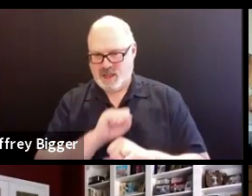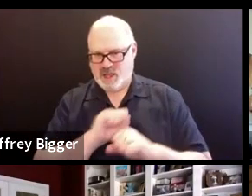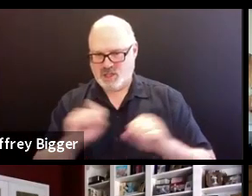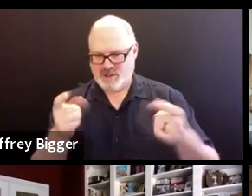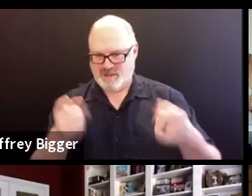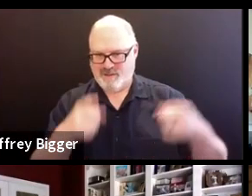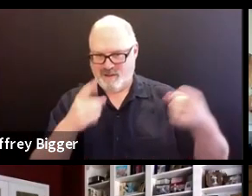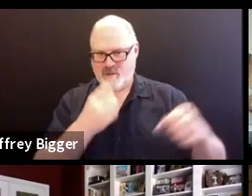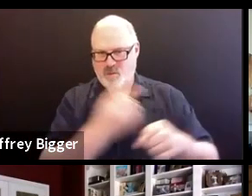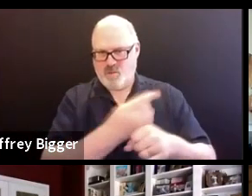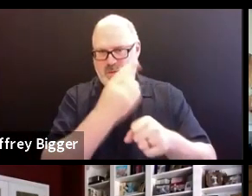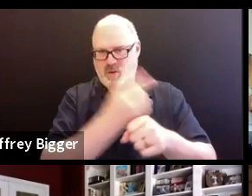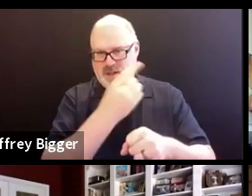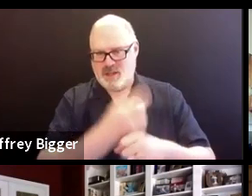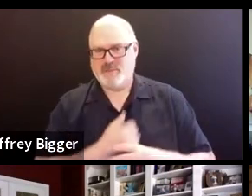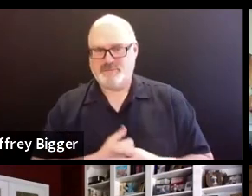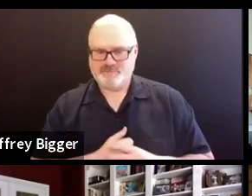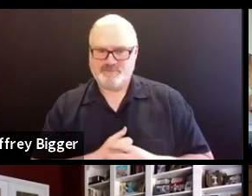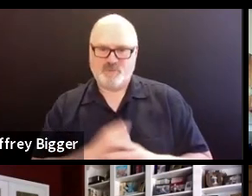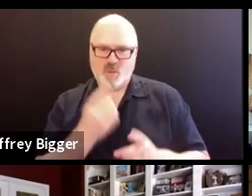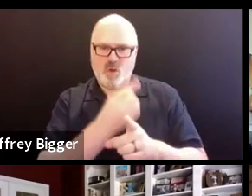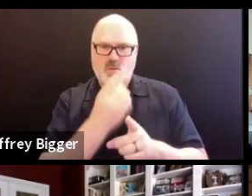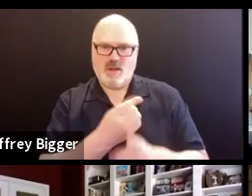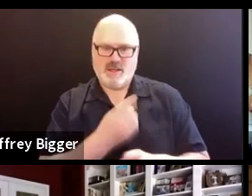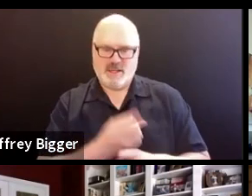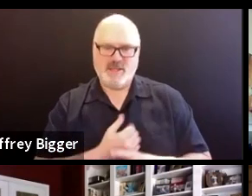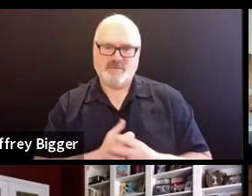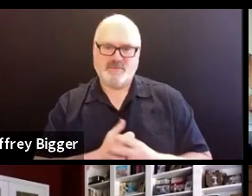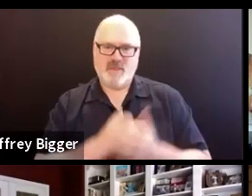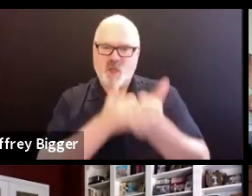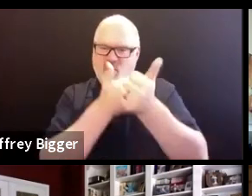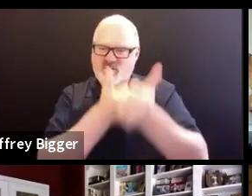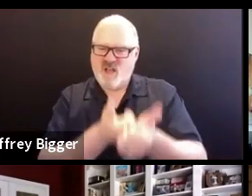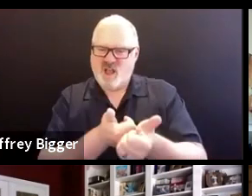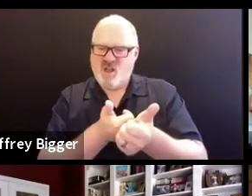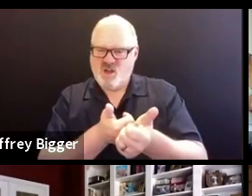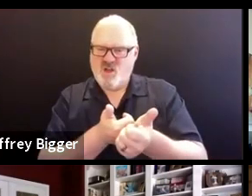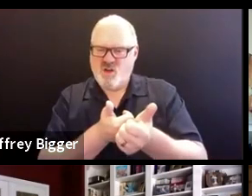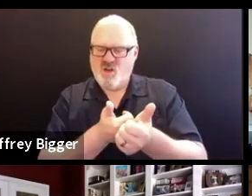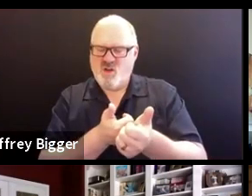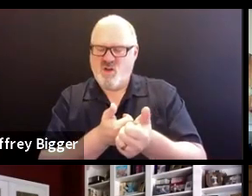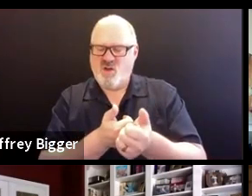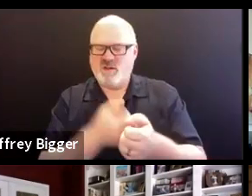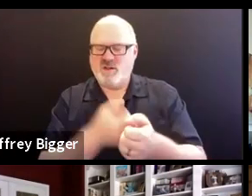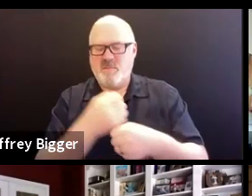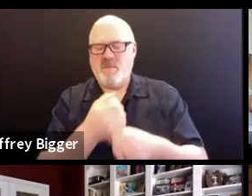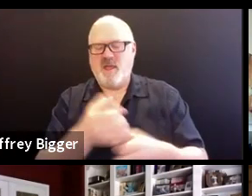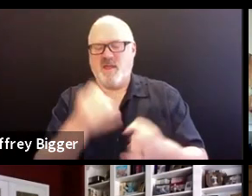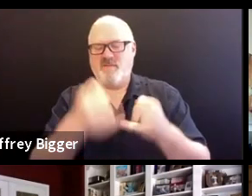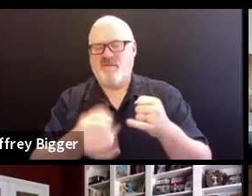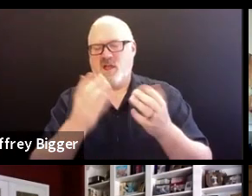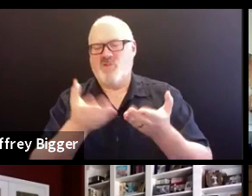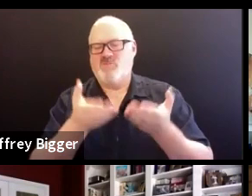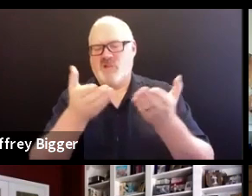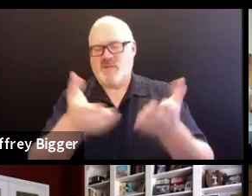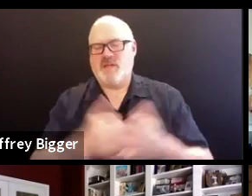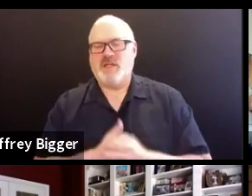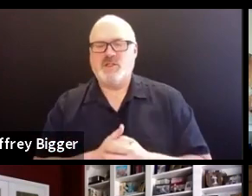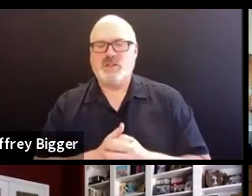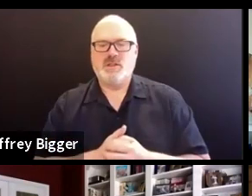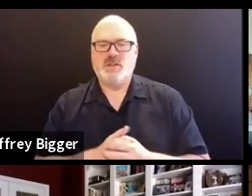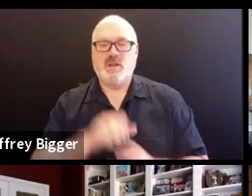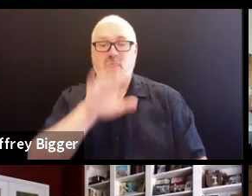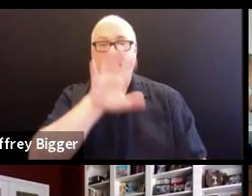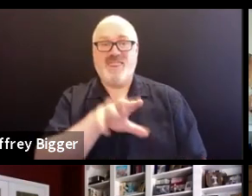conducted, that those criteria were followed in making the final recommendation. The